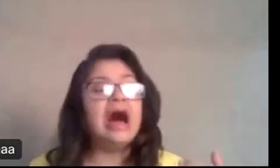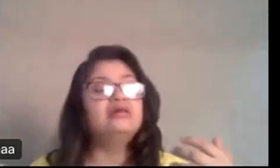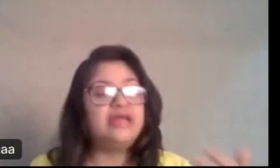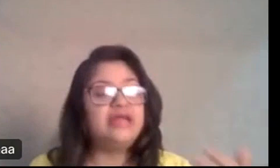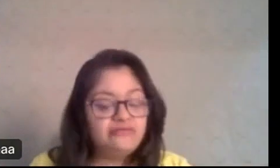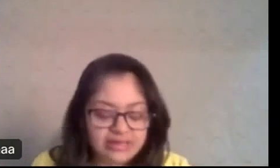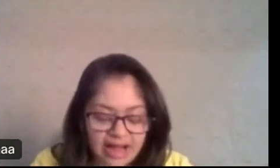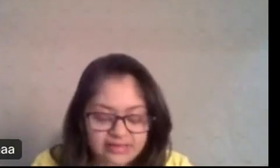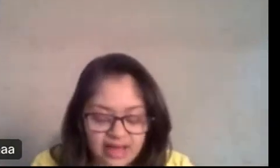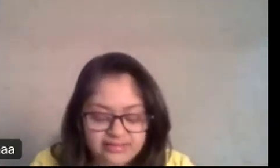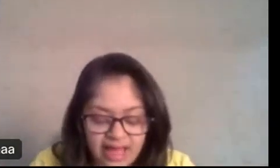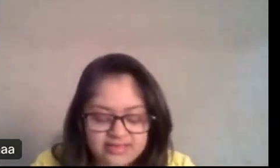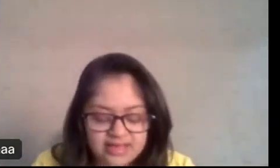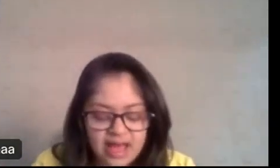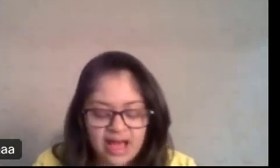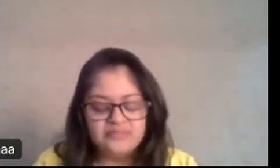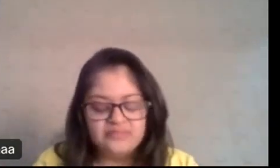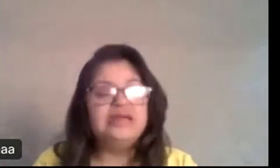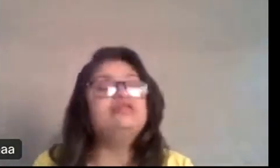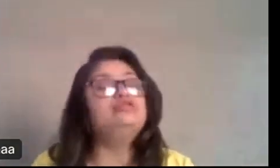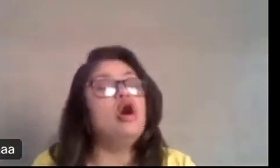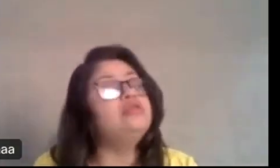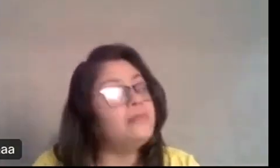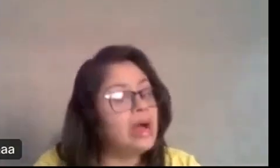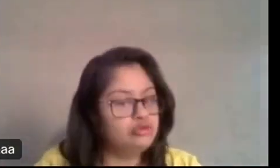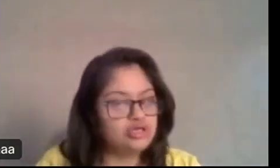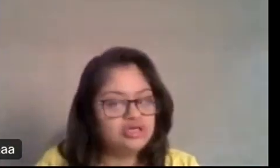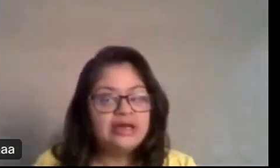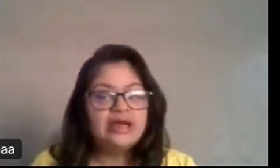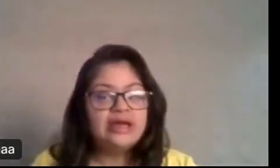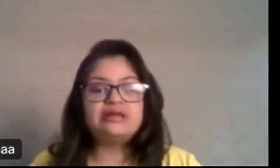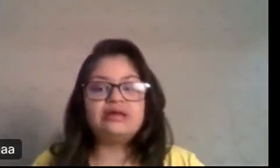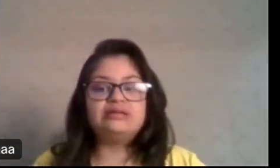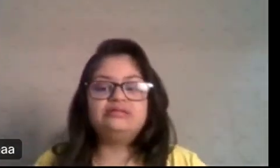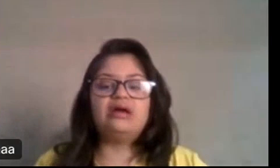We are grateful that our rights are being talked about.